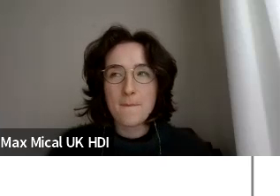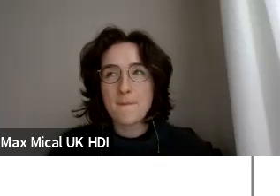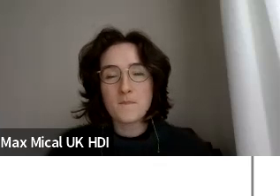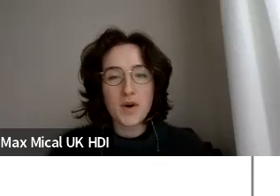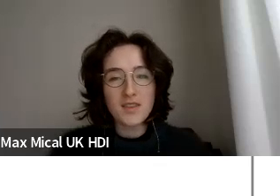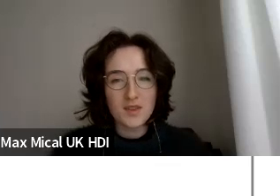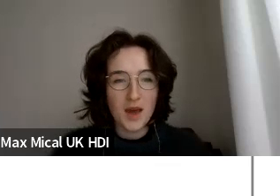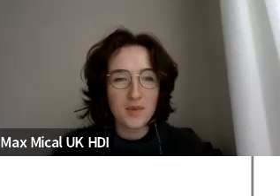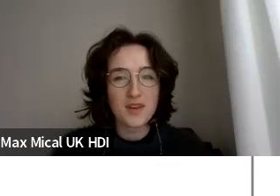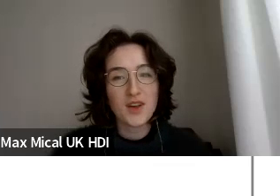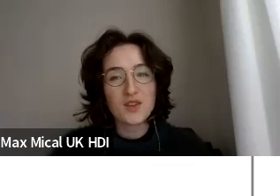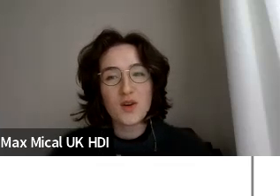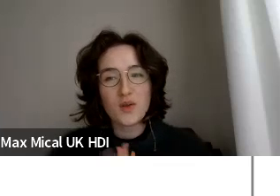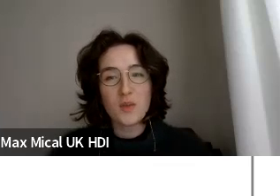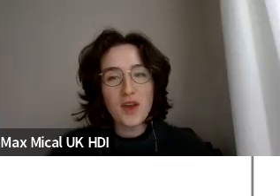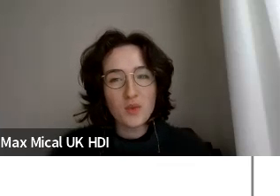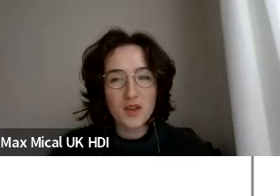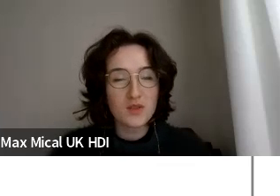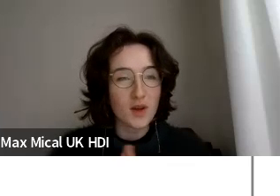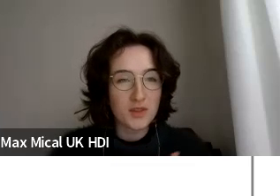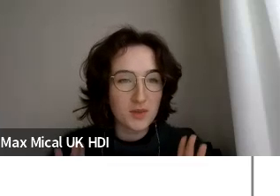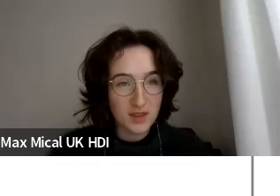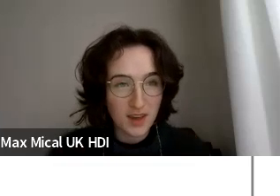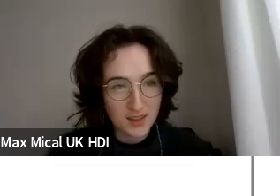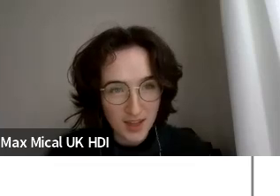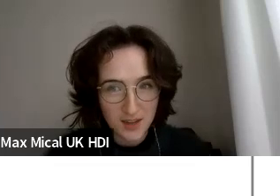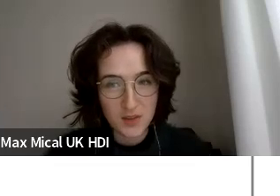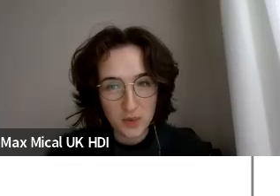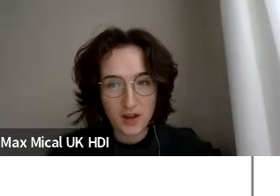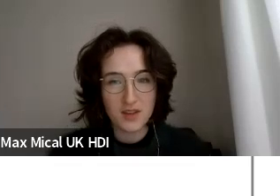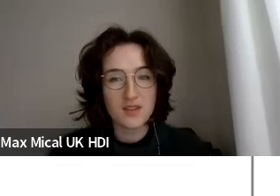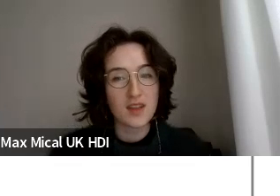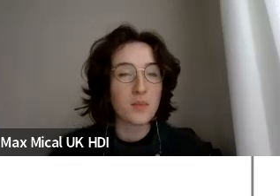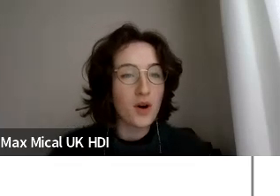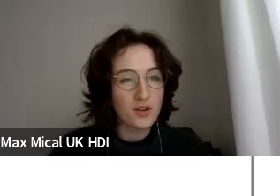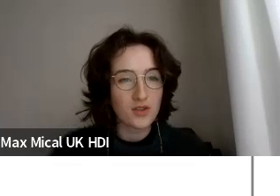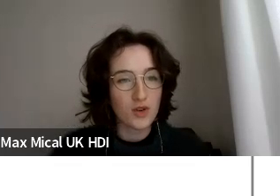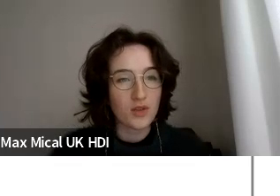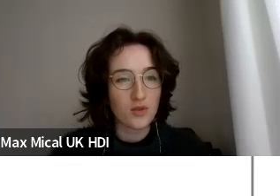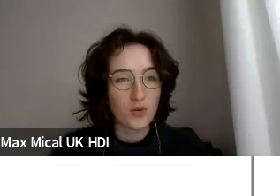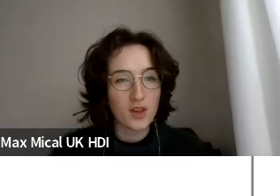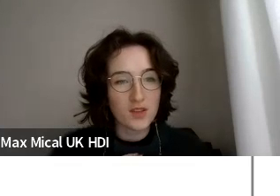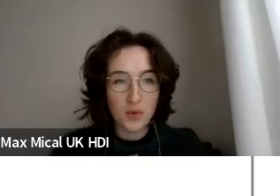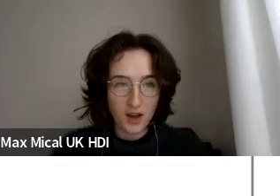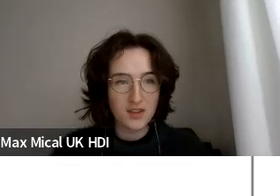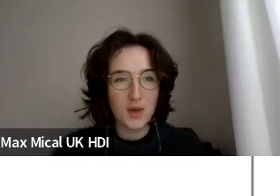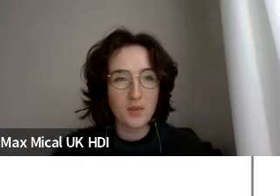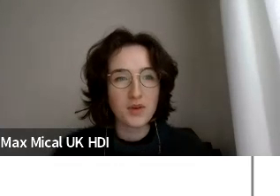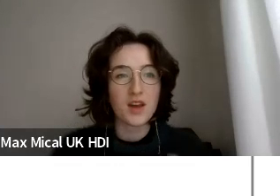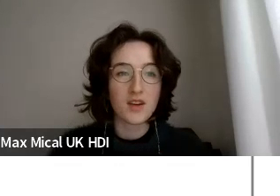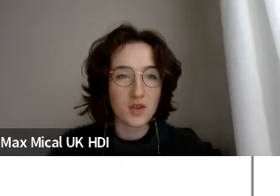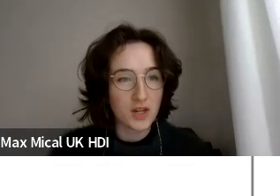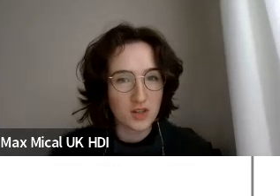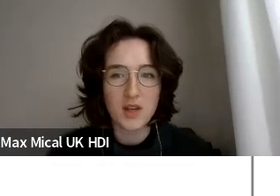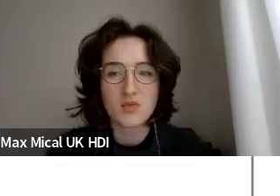Yeah. Process mapping. So the best way to sometimes see exactly the process that the partner is going through is process